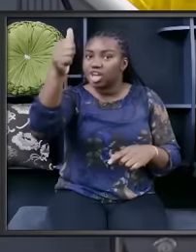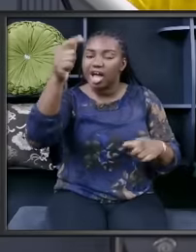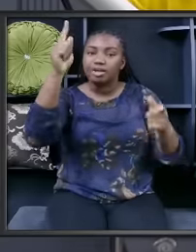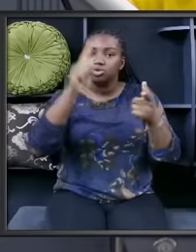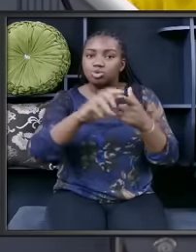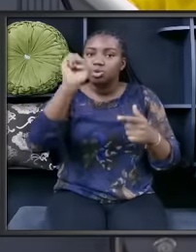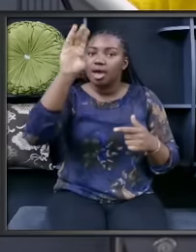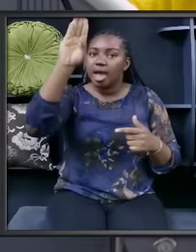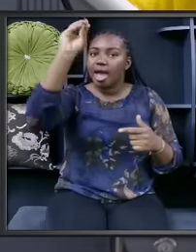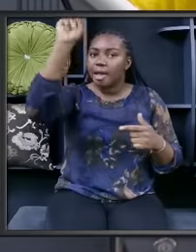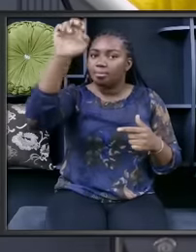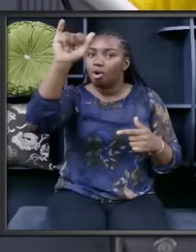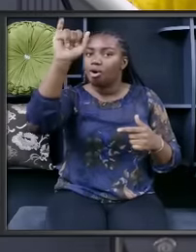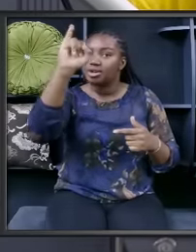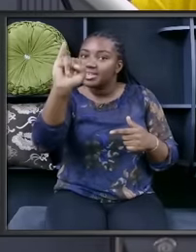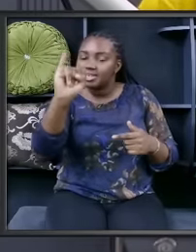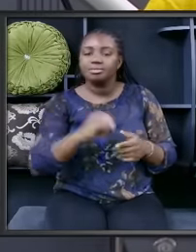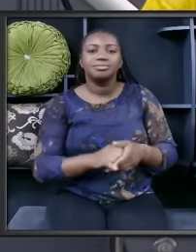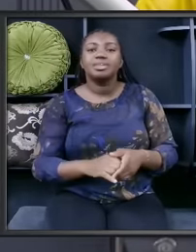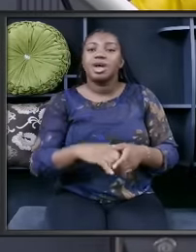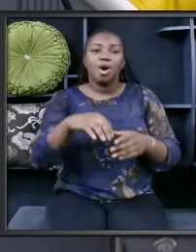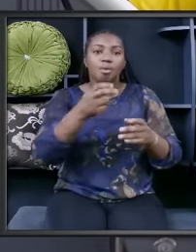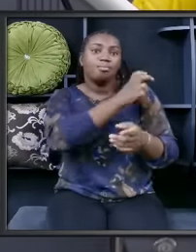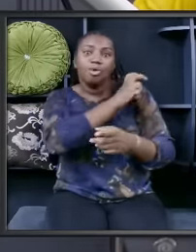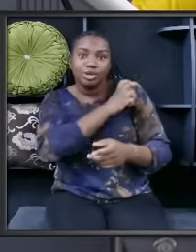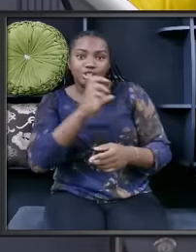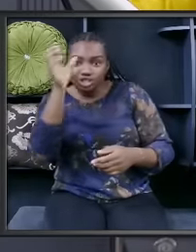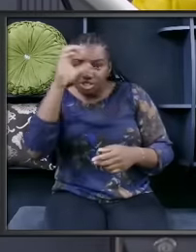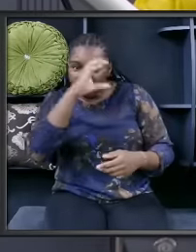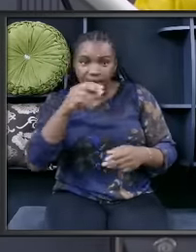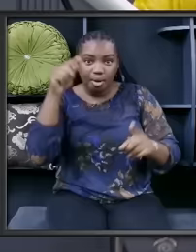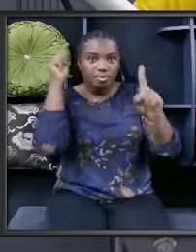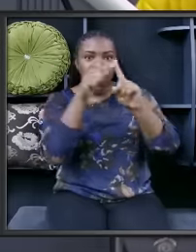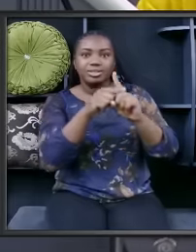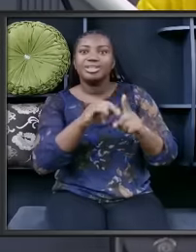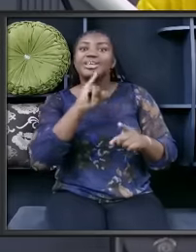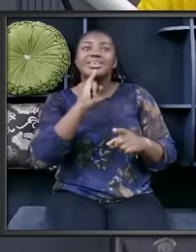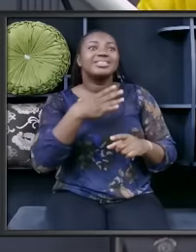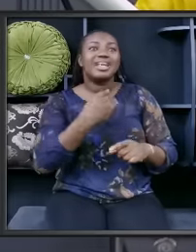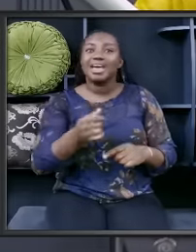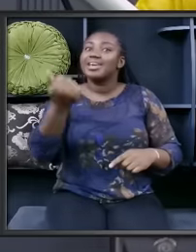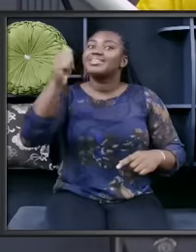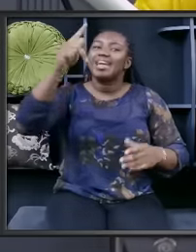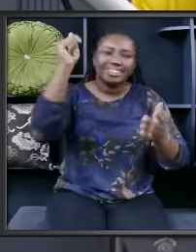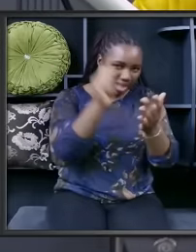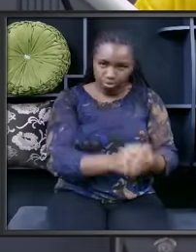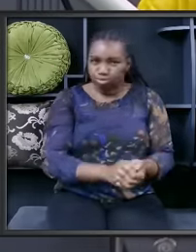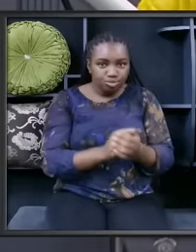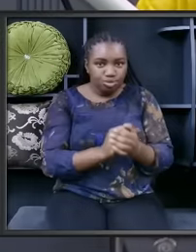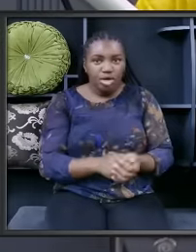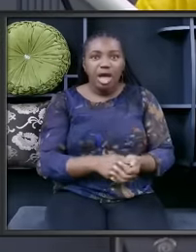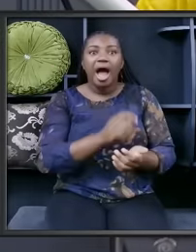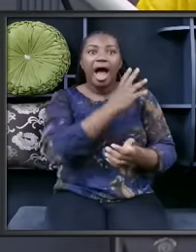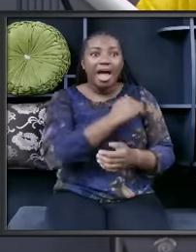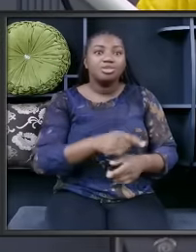one. If you pass from here to that, my sister, another one, and you must stop. And now go slow, now hold up. Mm. You must stand in the hold